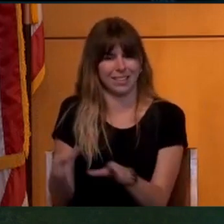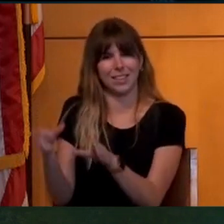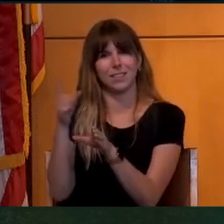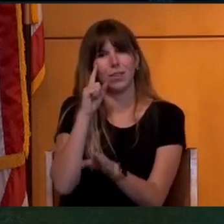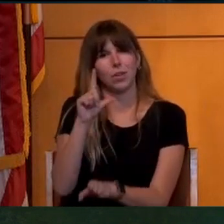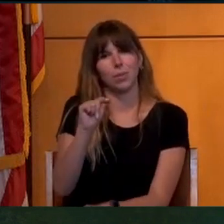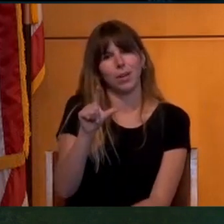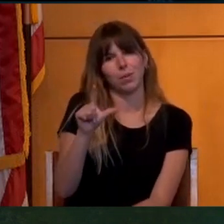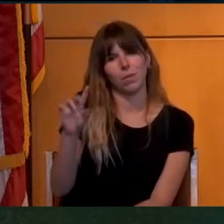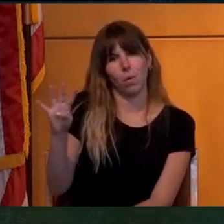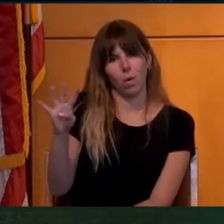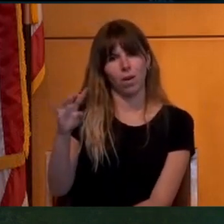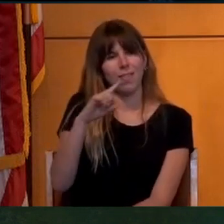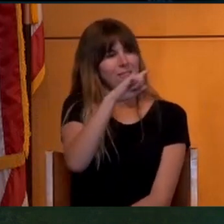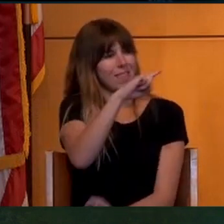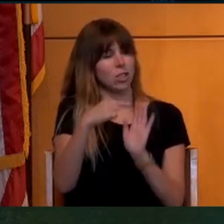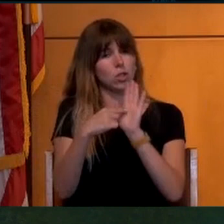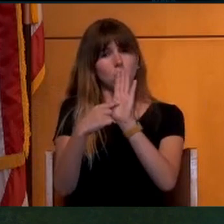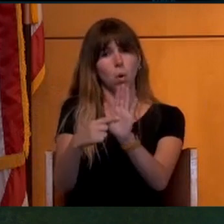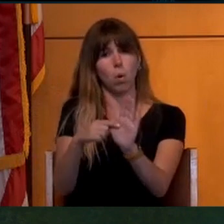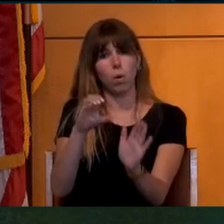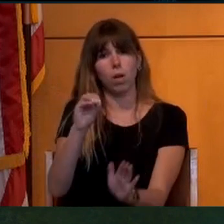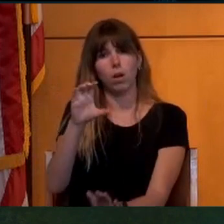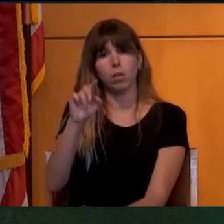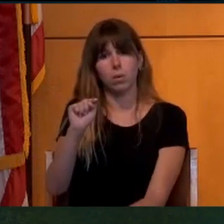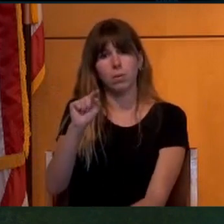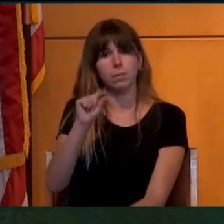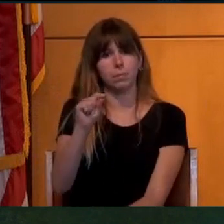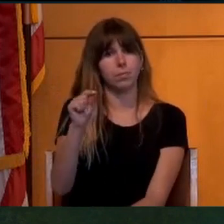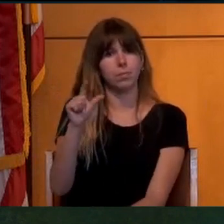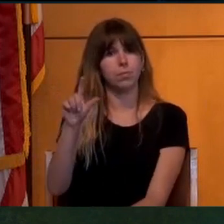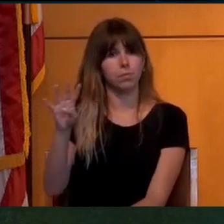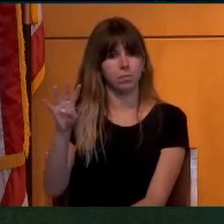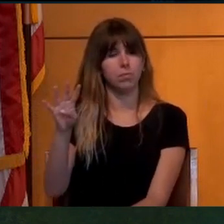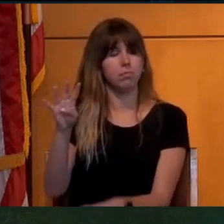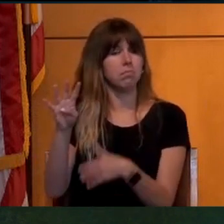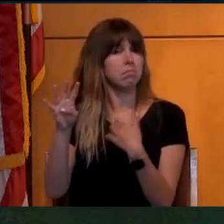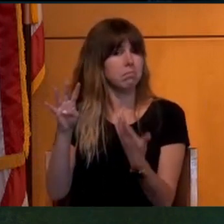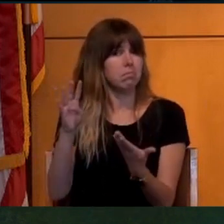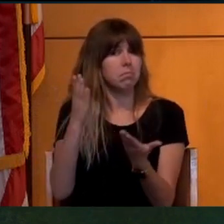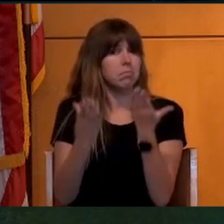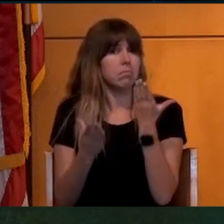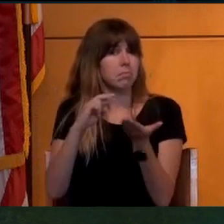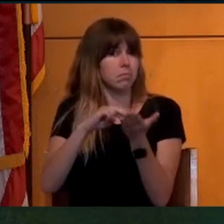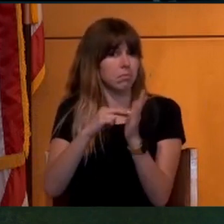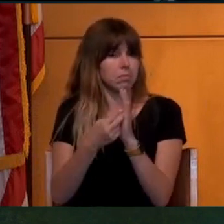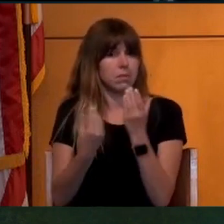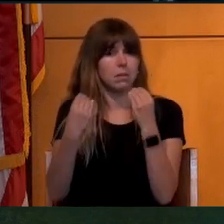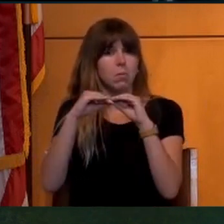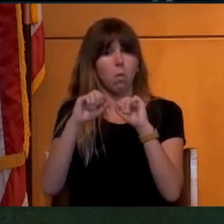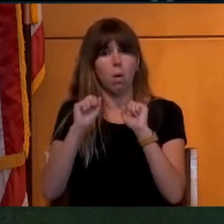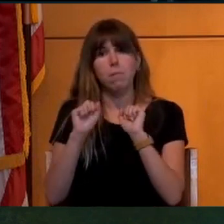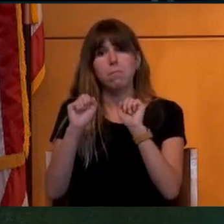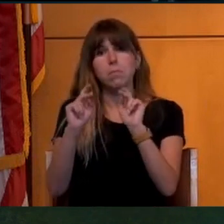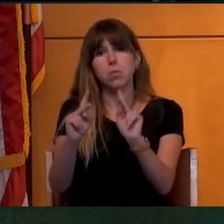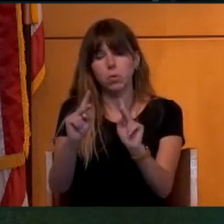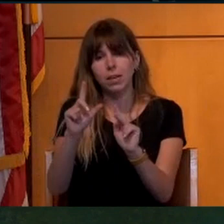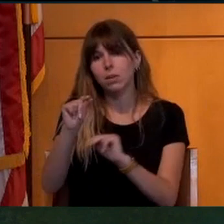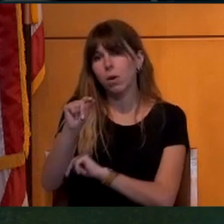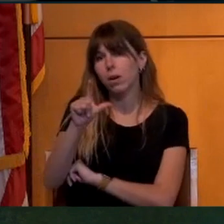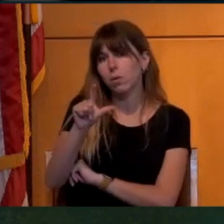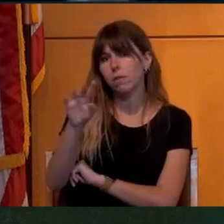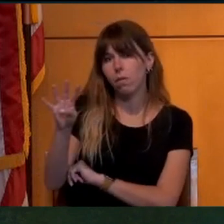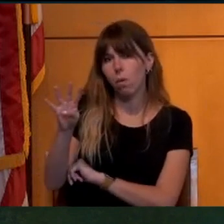an October 2024 start. So we might actually have more opportunity in 2024 than 2023. This shows a traverse that